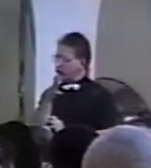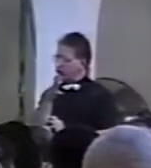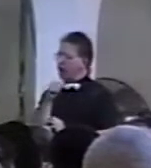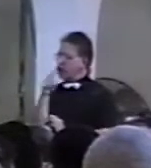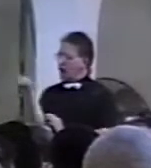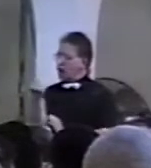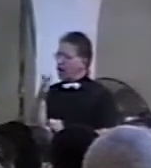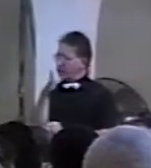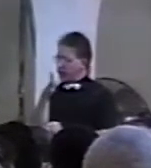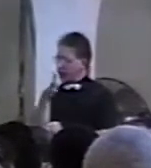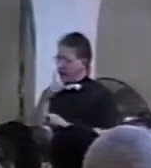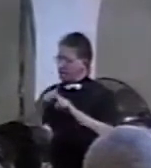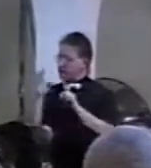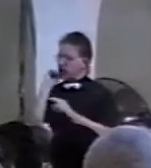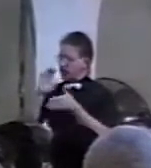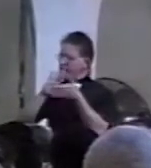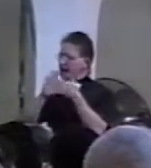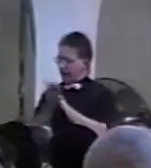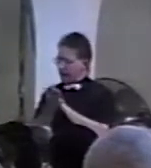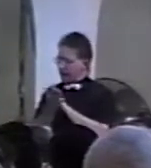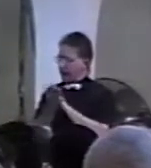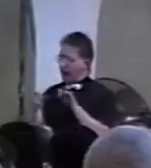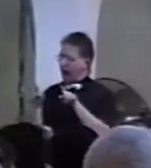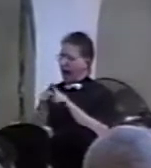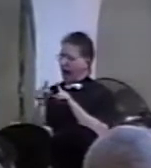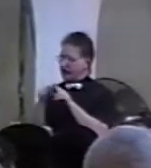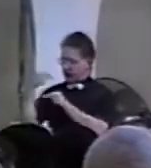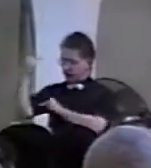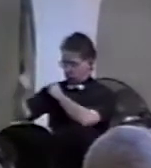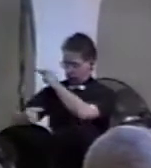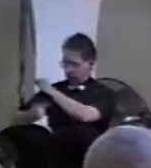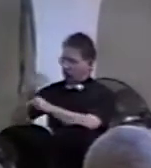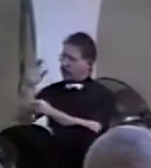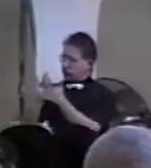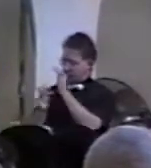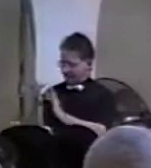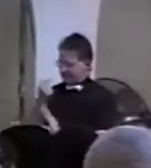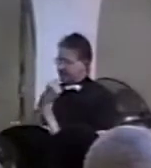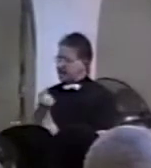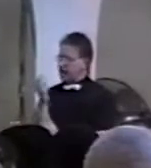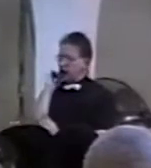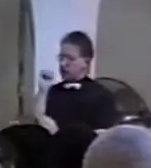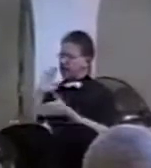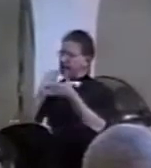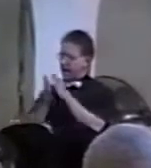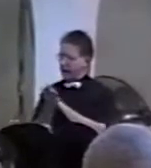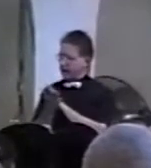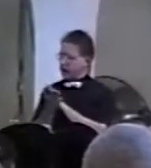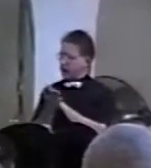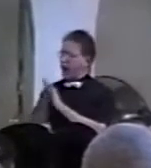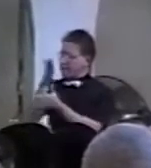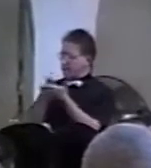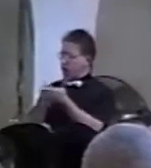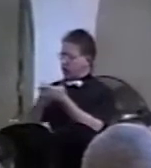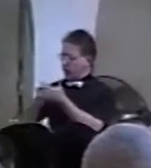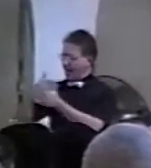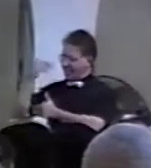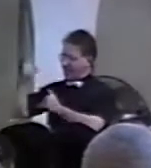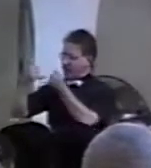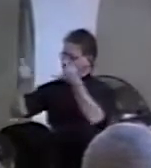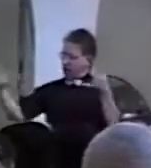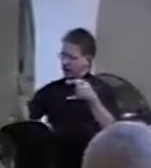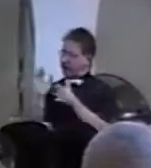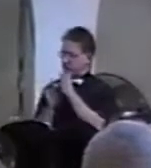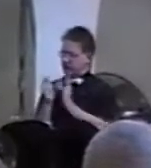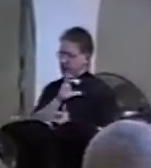not only a mother, but she became, as the genealogy of Jesus says, she became a part of the genealogy